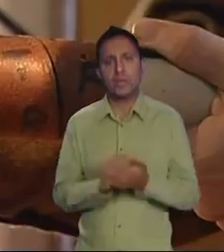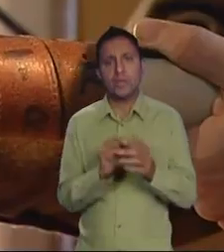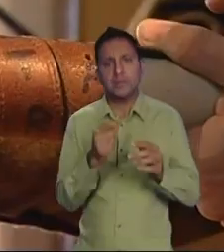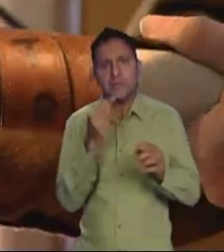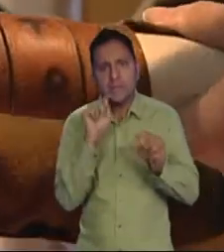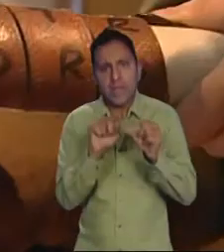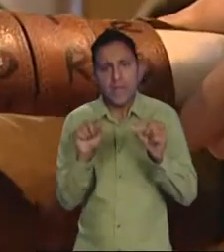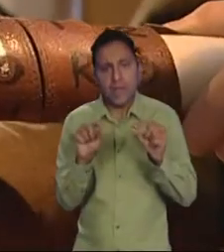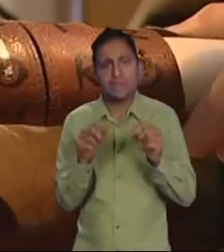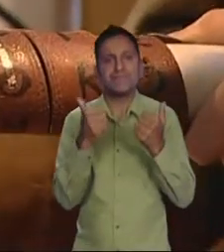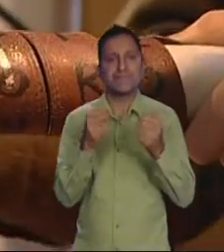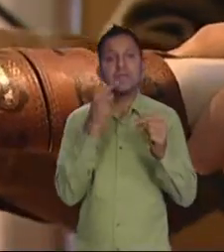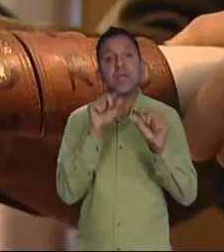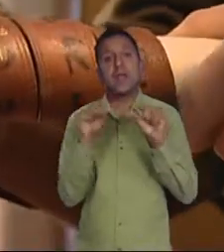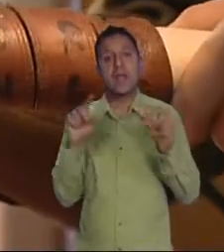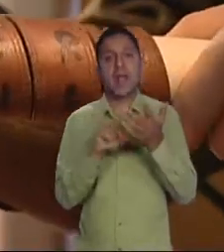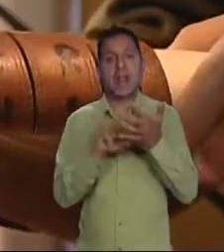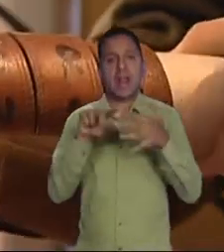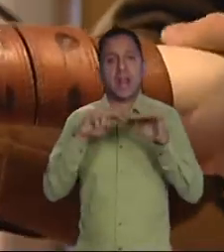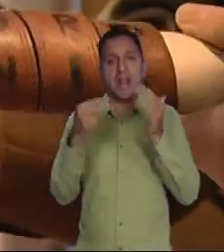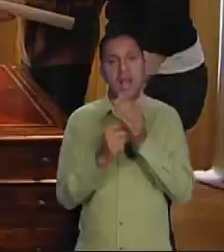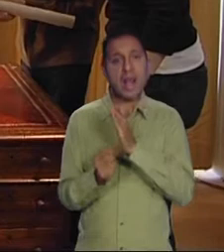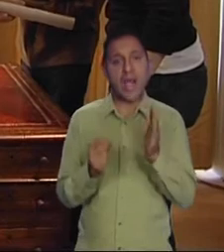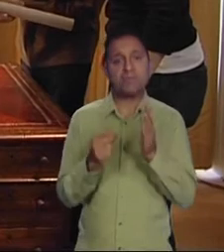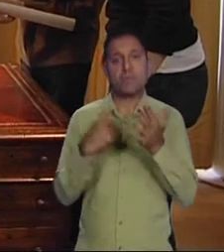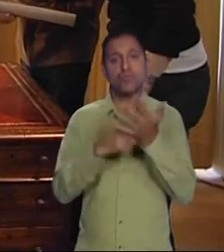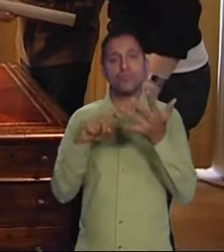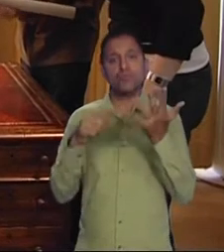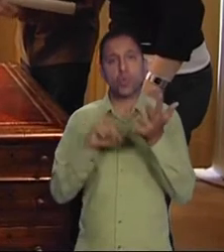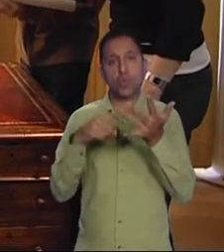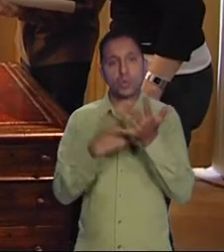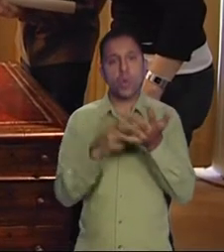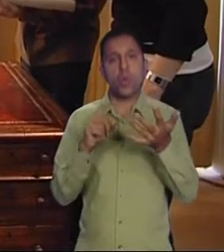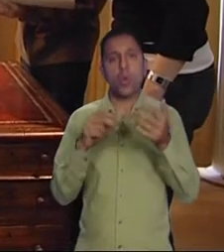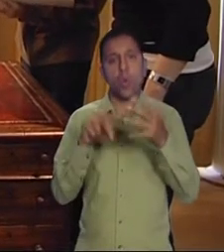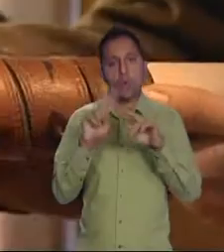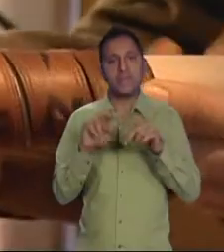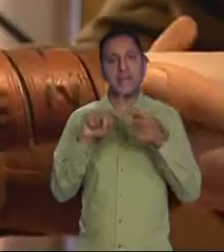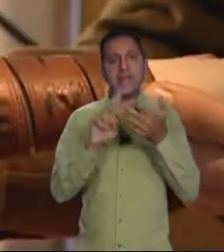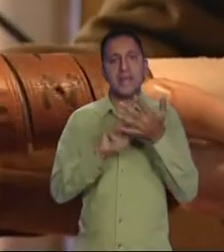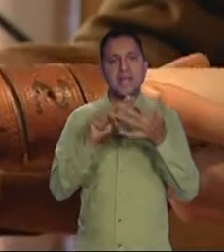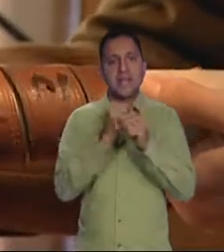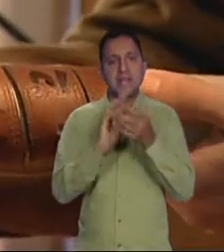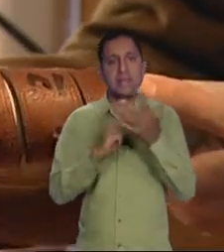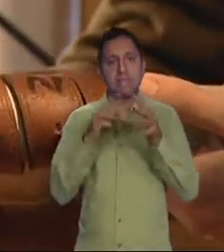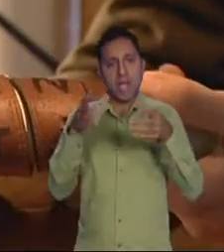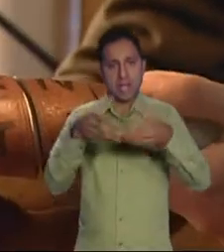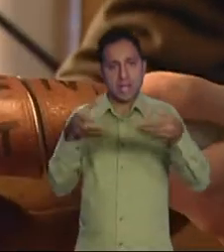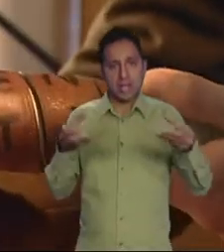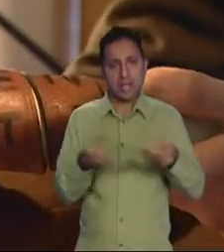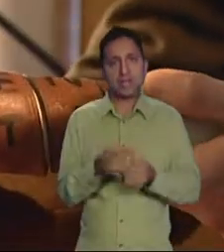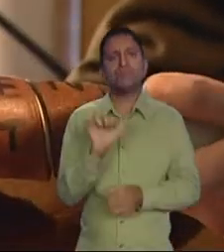says left rotor of Enigma. Yep. 15.